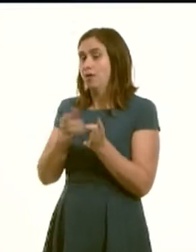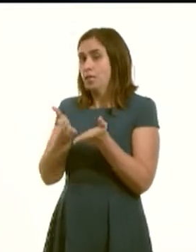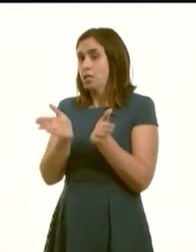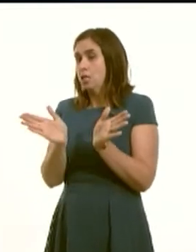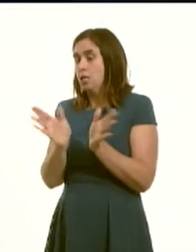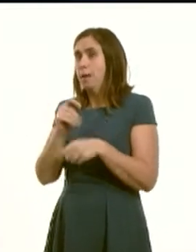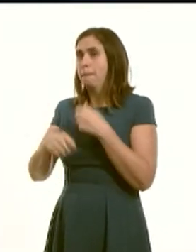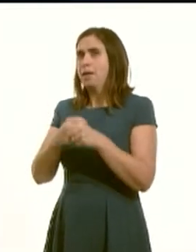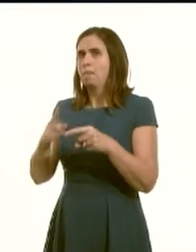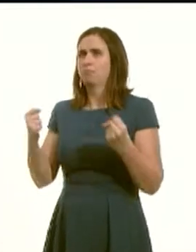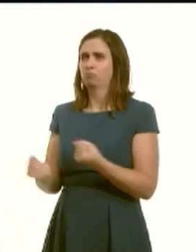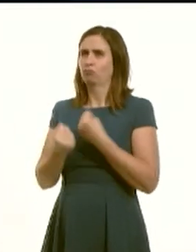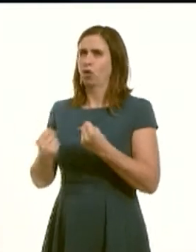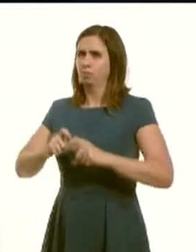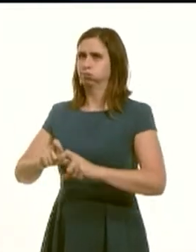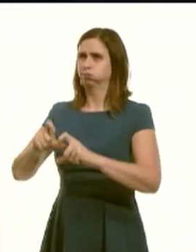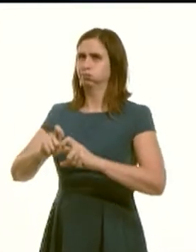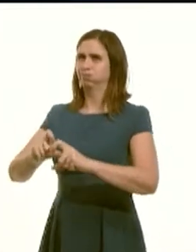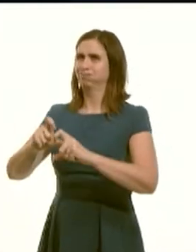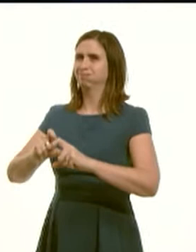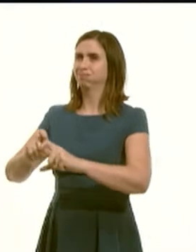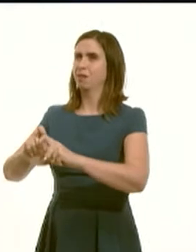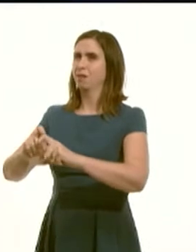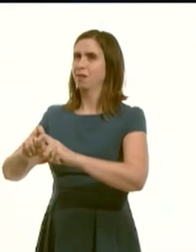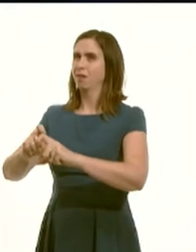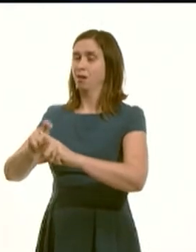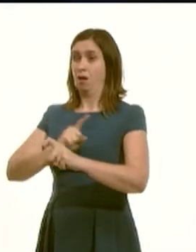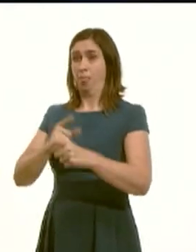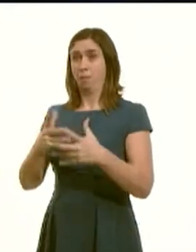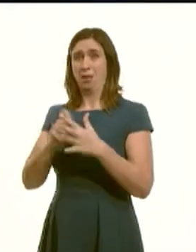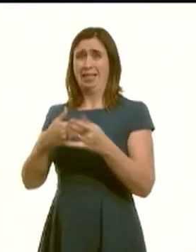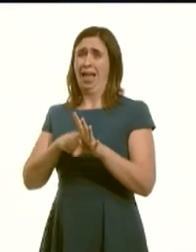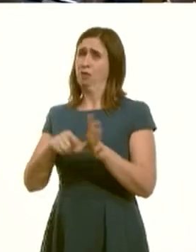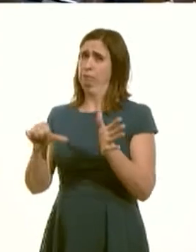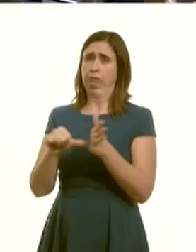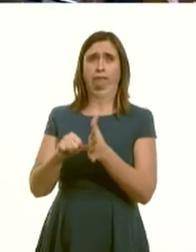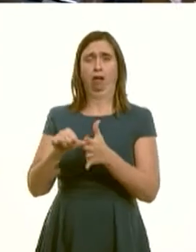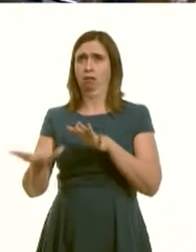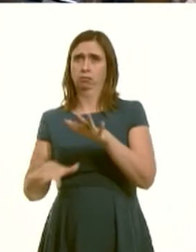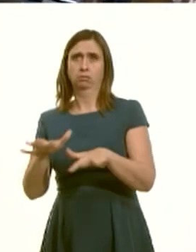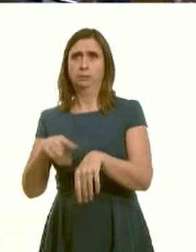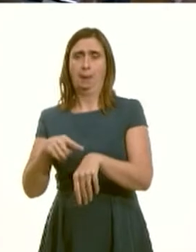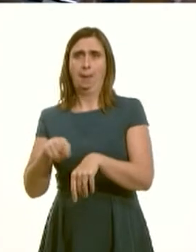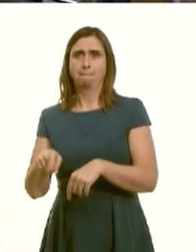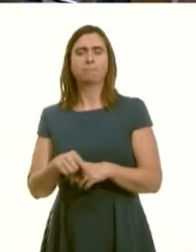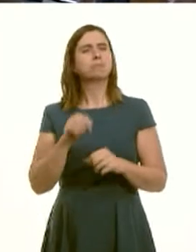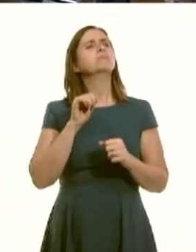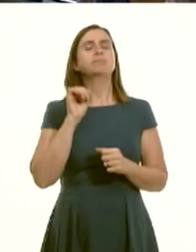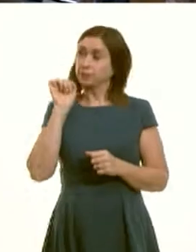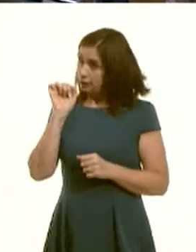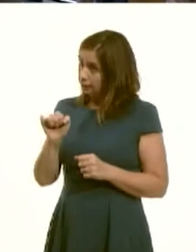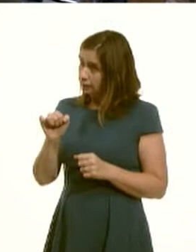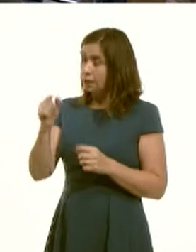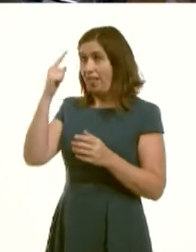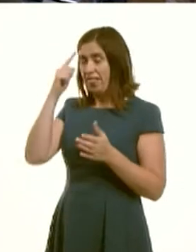greater resilience to the industry, which at this moment is facing such difficult times? Yes, I do. Branding is the key for farming in